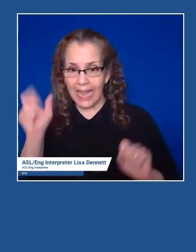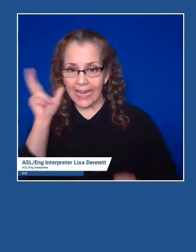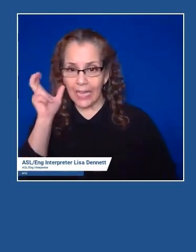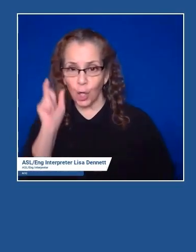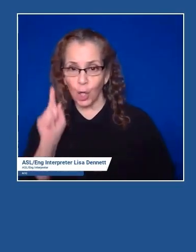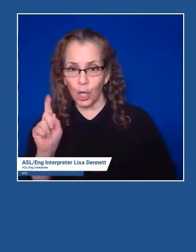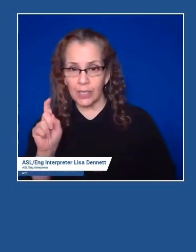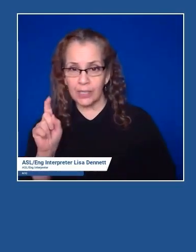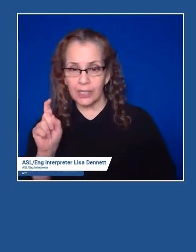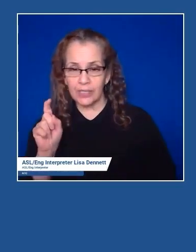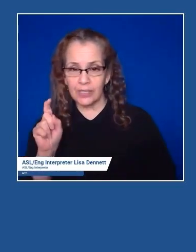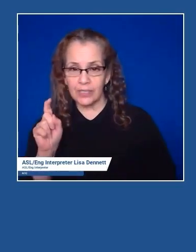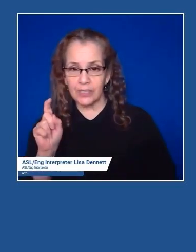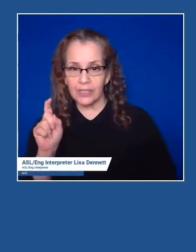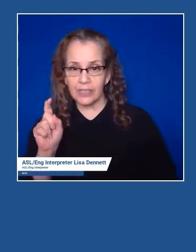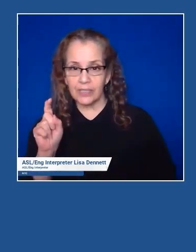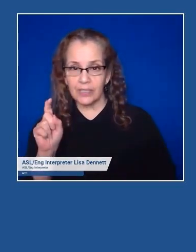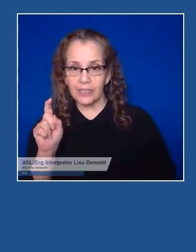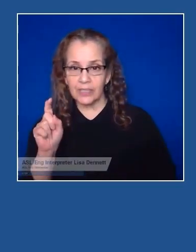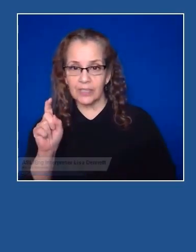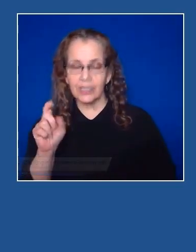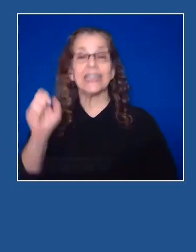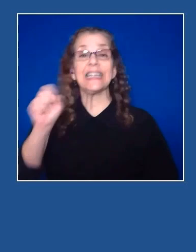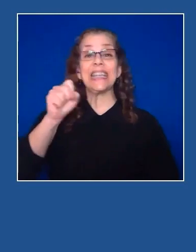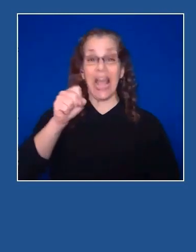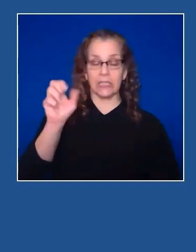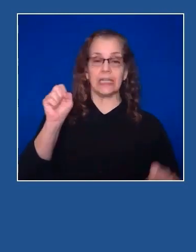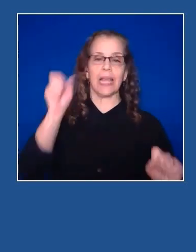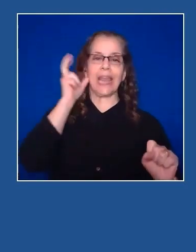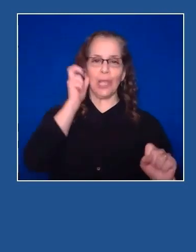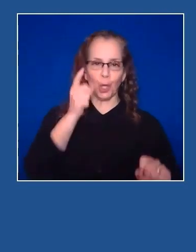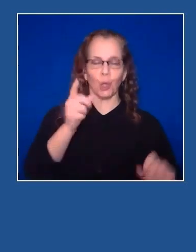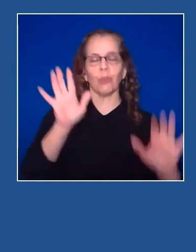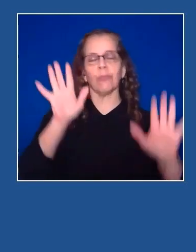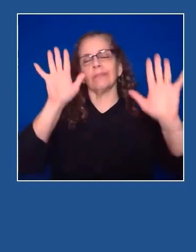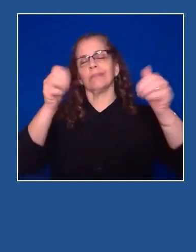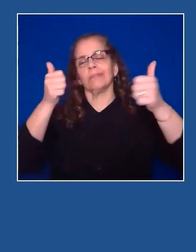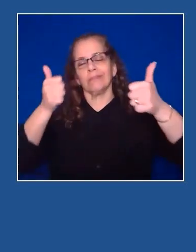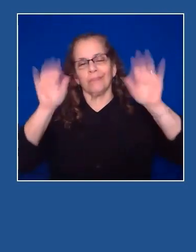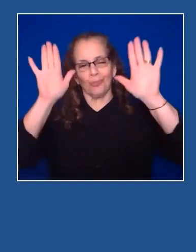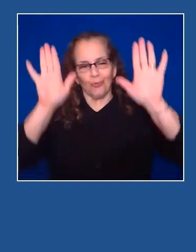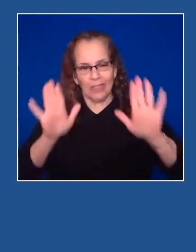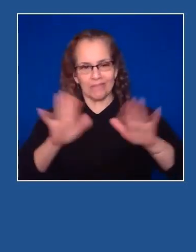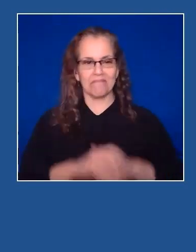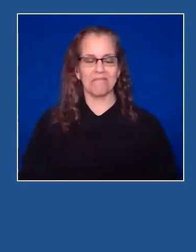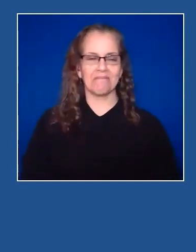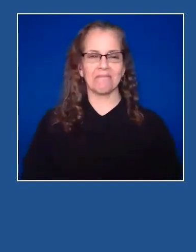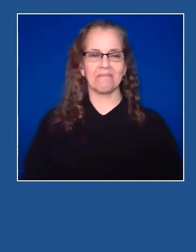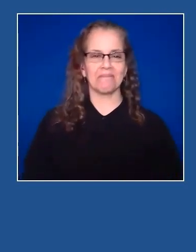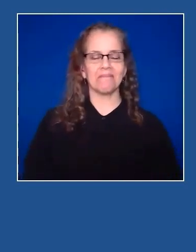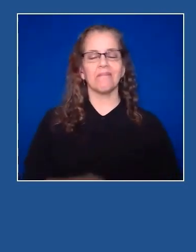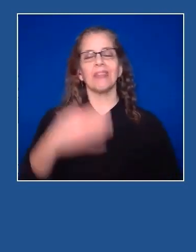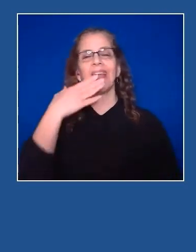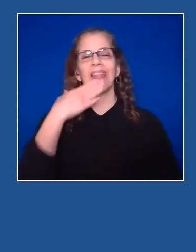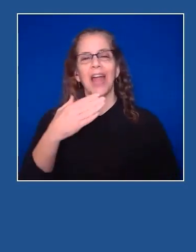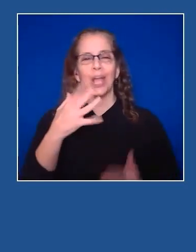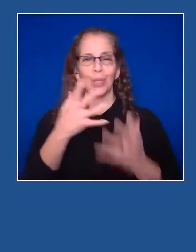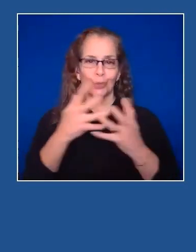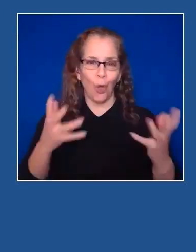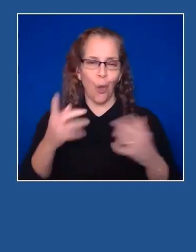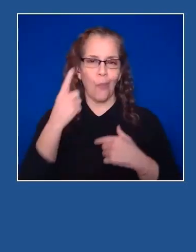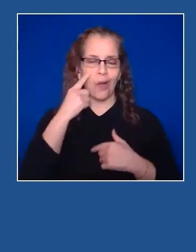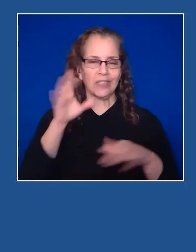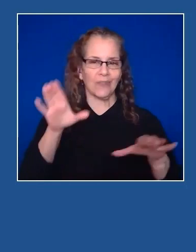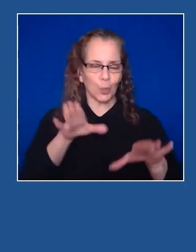Can you hear us okay now? I can hear you. Fabulous, fabulous. Just saying thank you so much for doing this